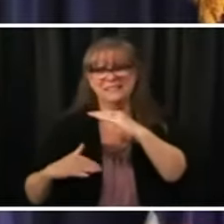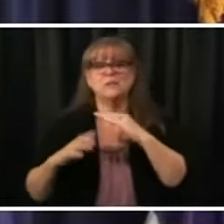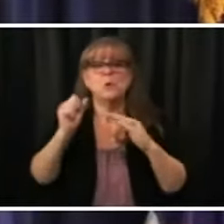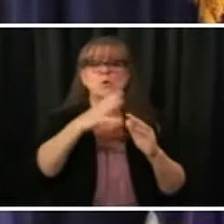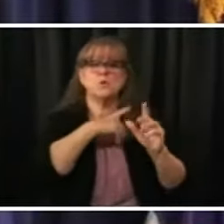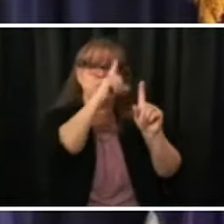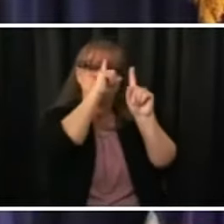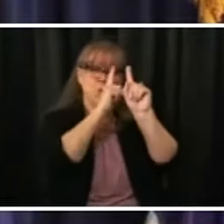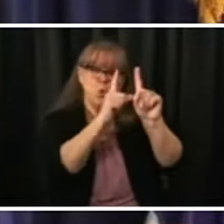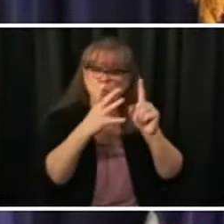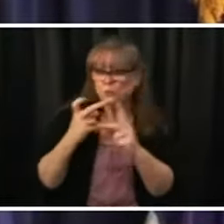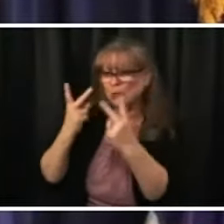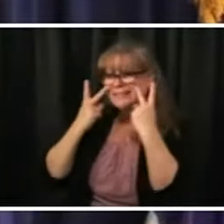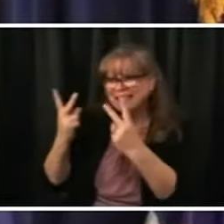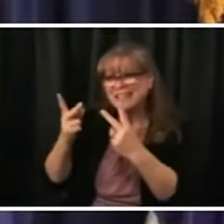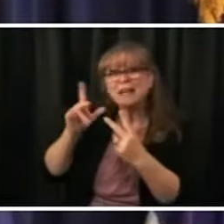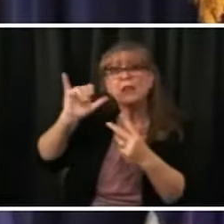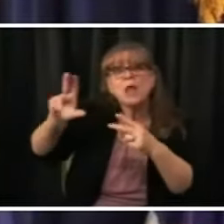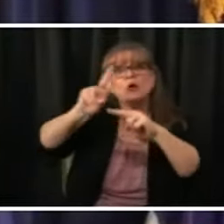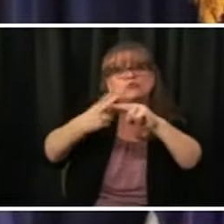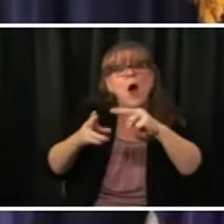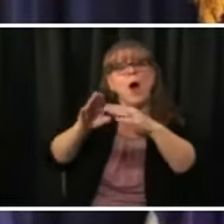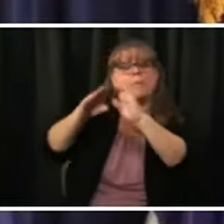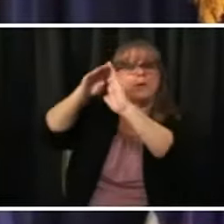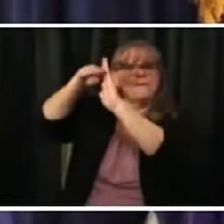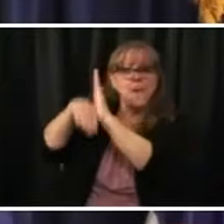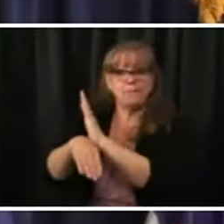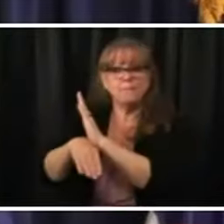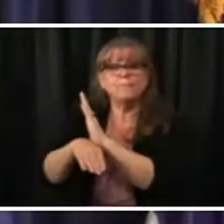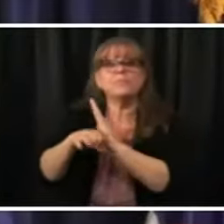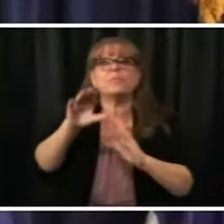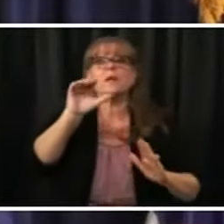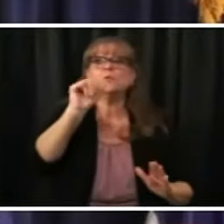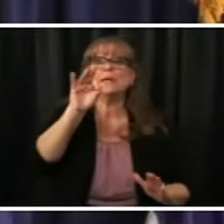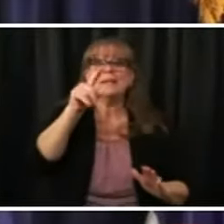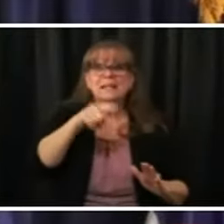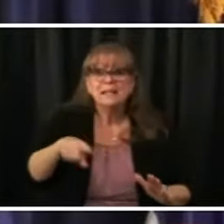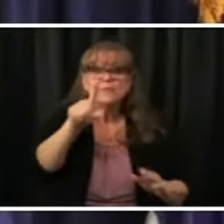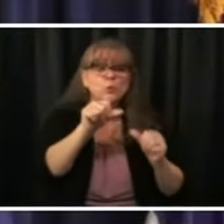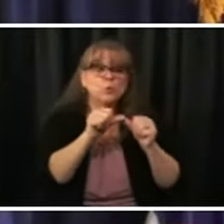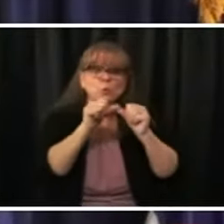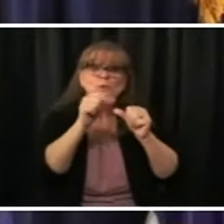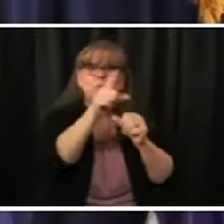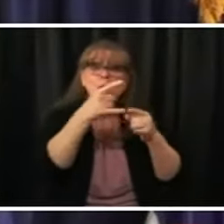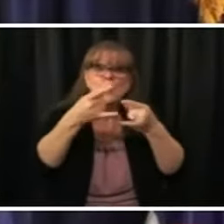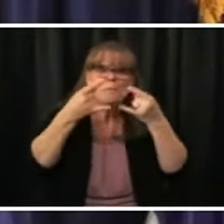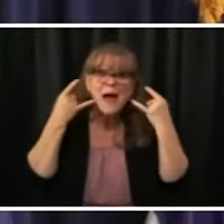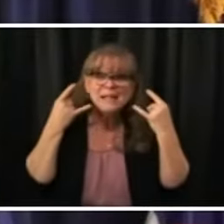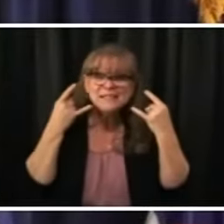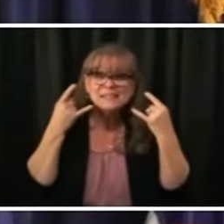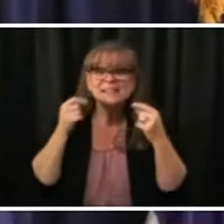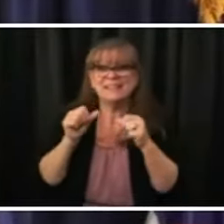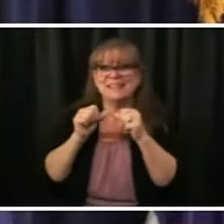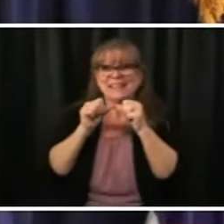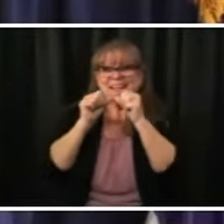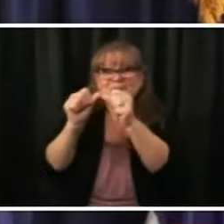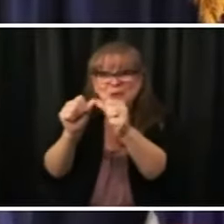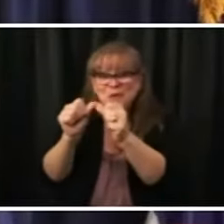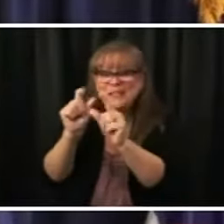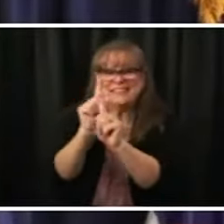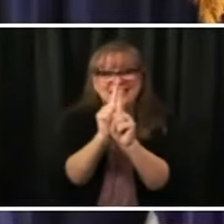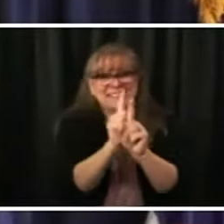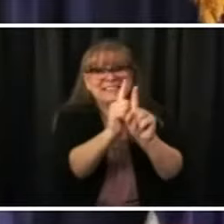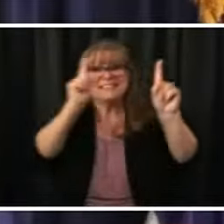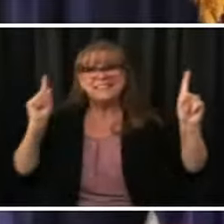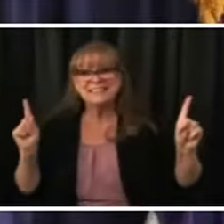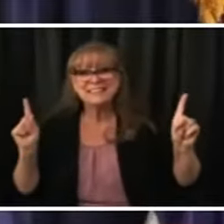direction, which is down, and it will, as long as we as Coloradans continue to wear our masks, avoid social gatherings, and keep your